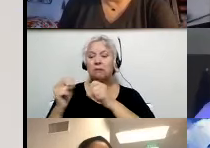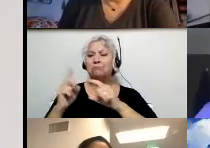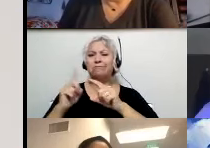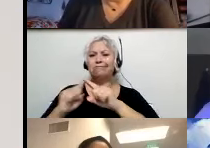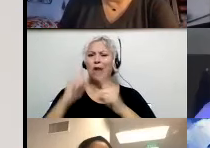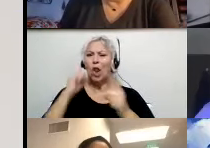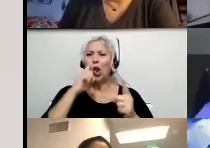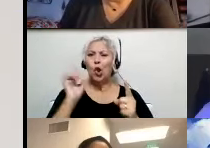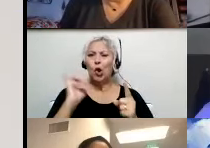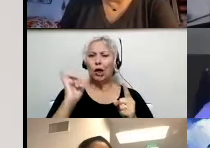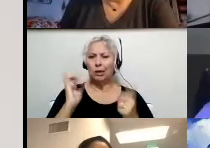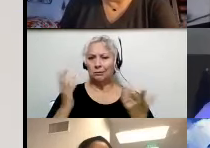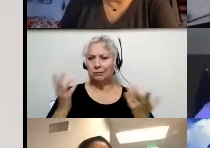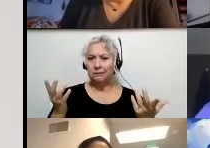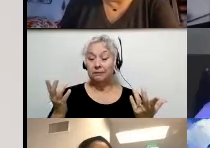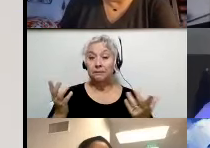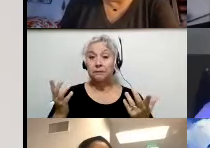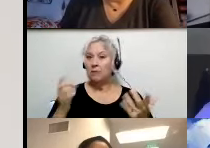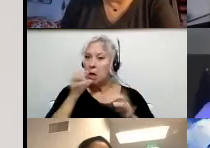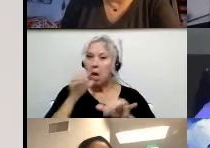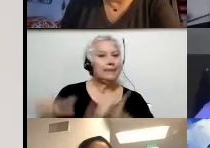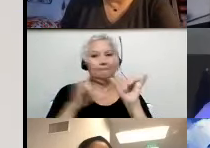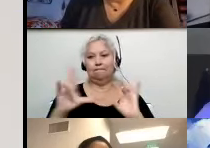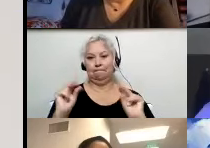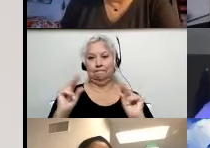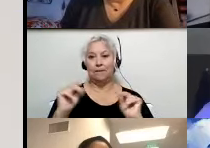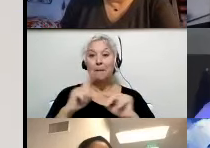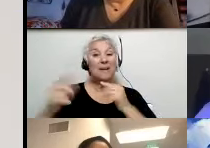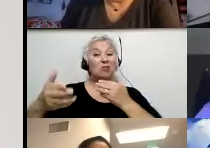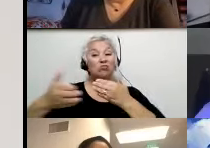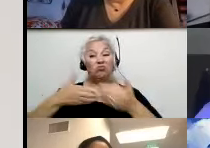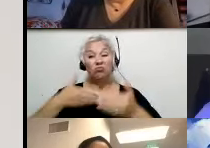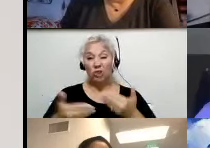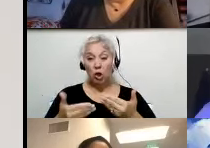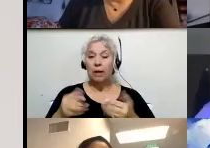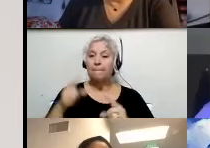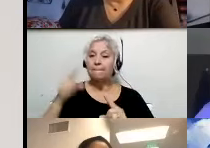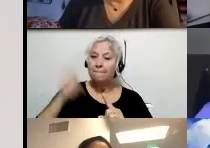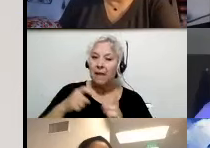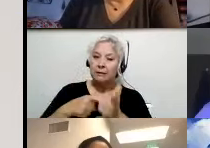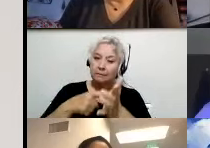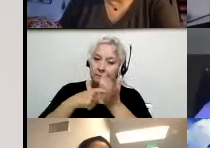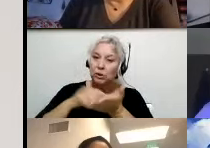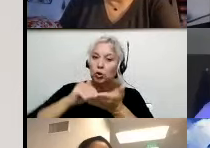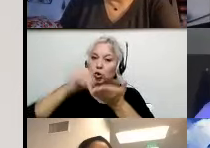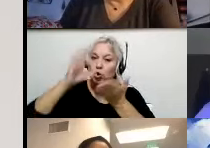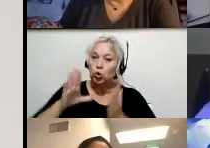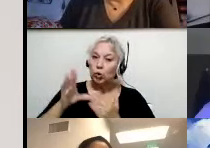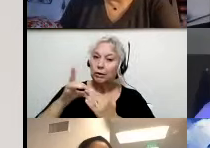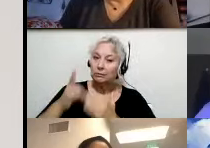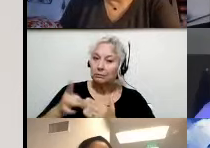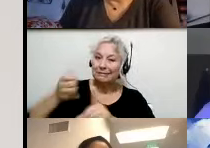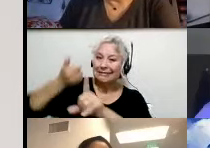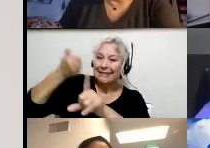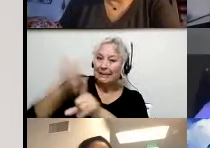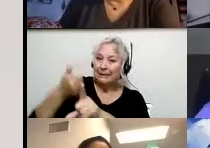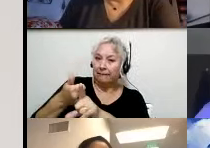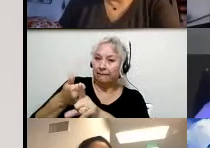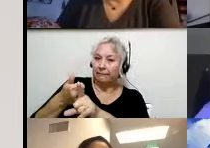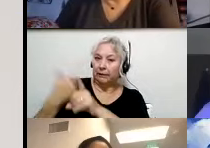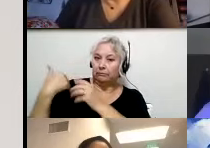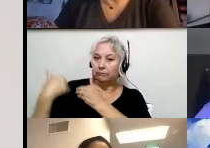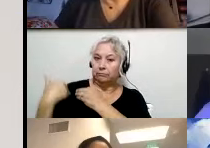different, but regardless of what it looks like, it needs to be student driven. The